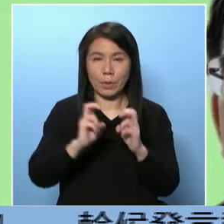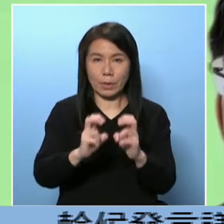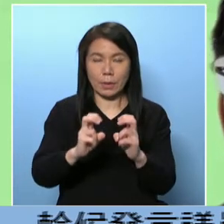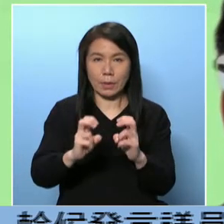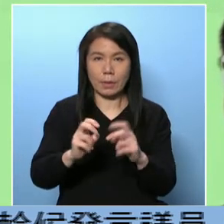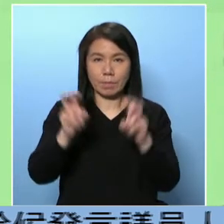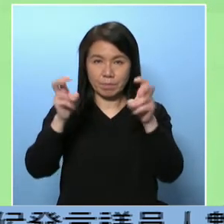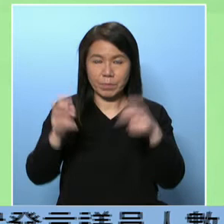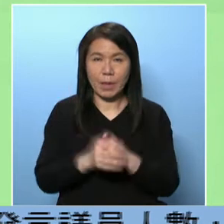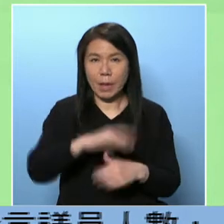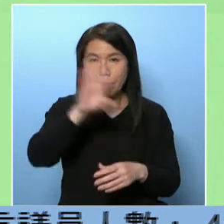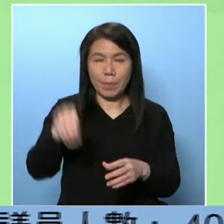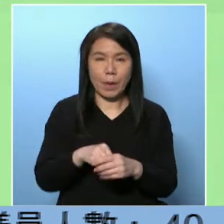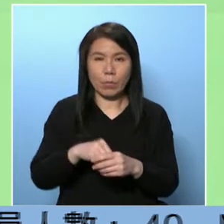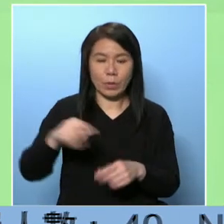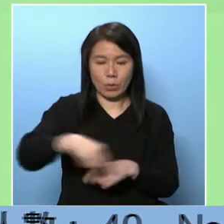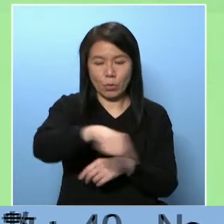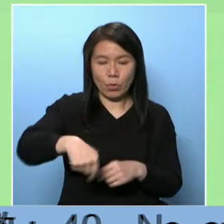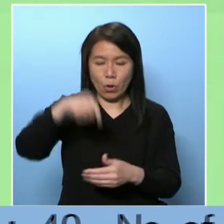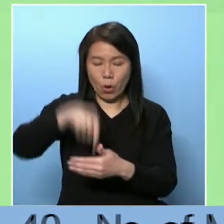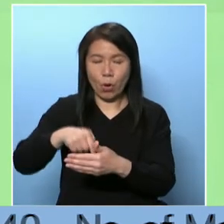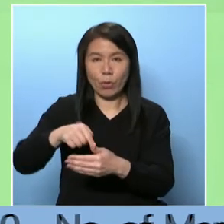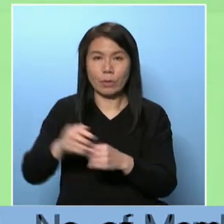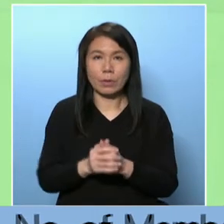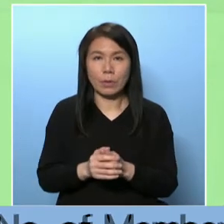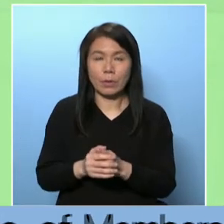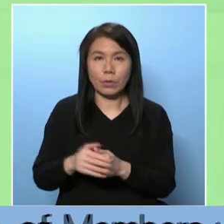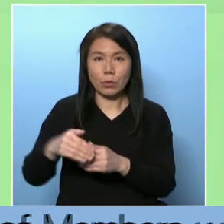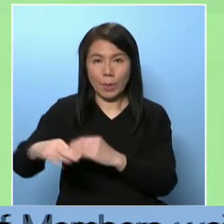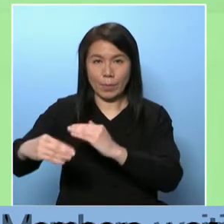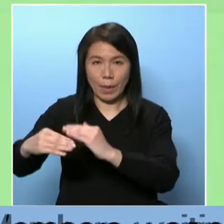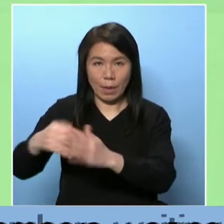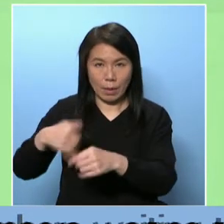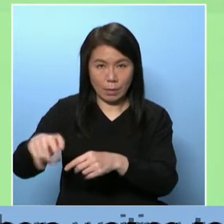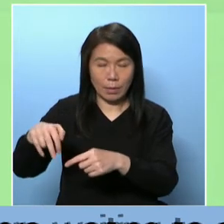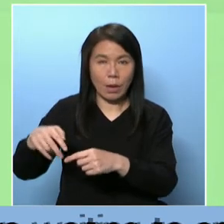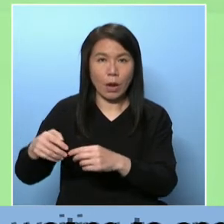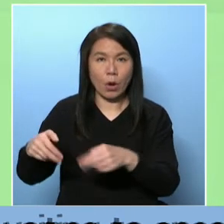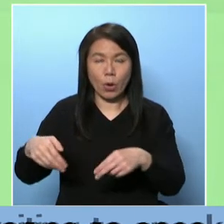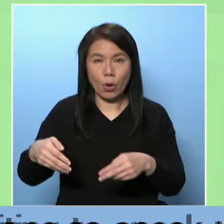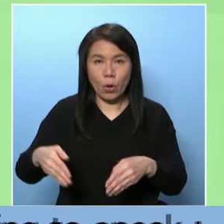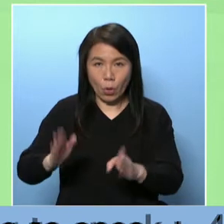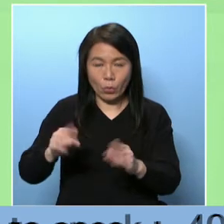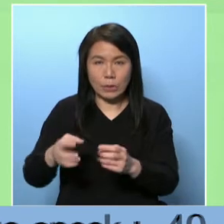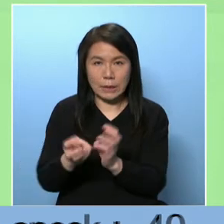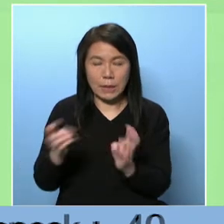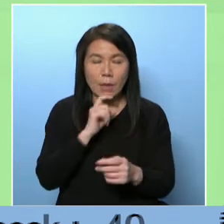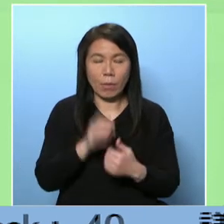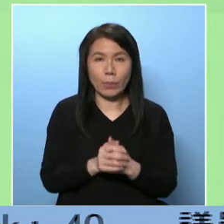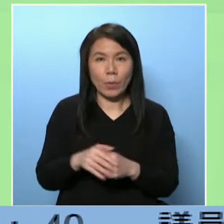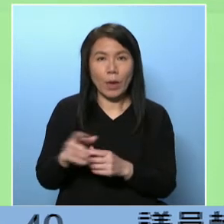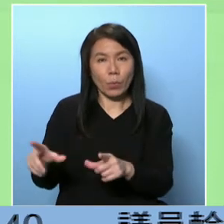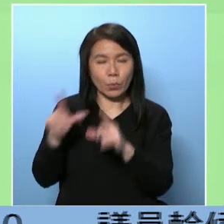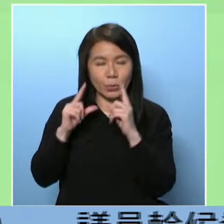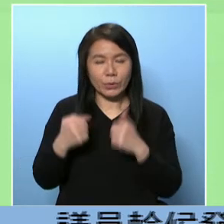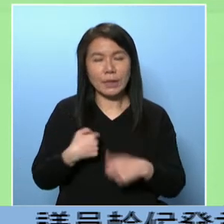are five railway projects in order to cover both the in-district and also the cross-boundary lines. And